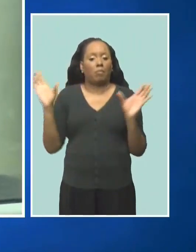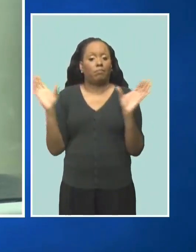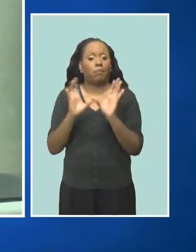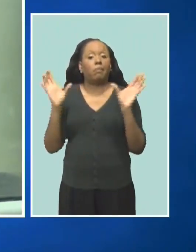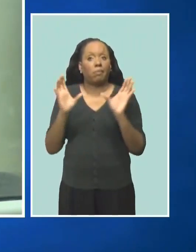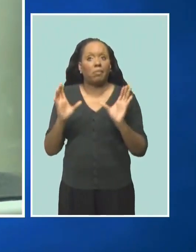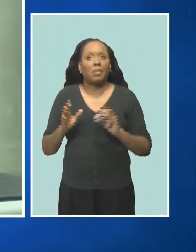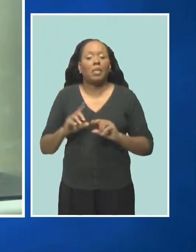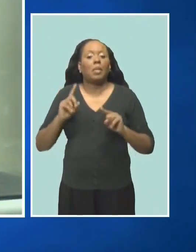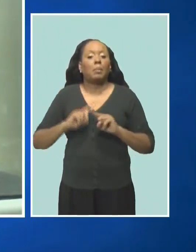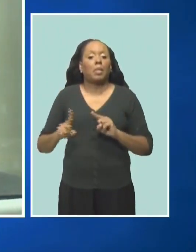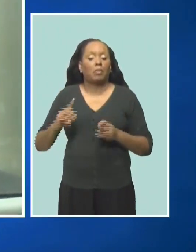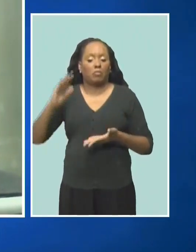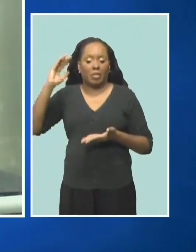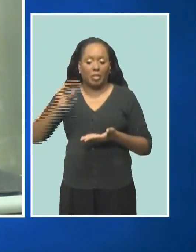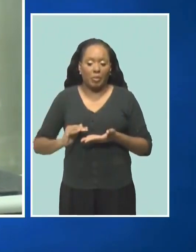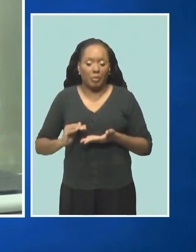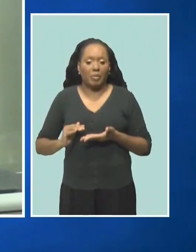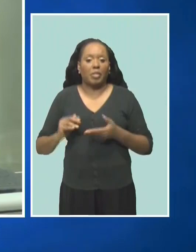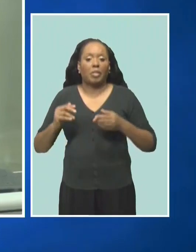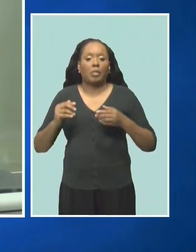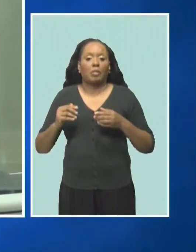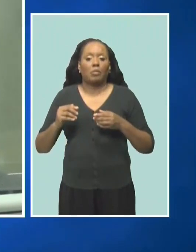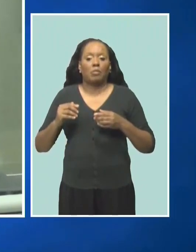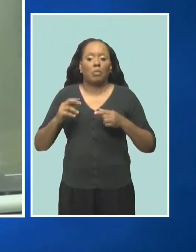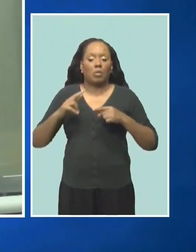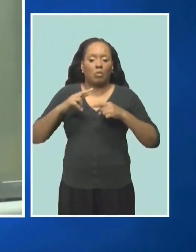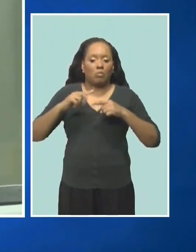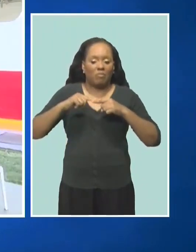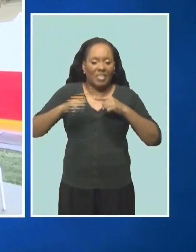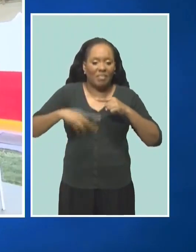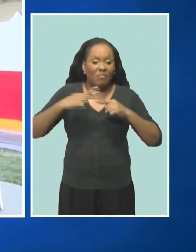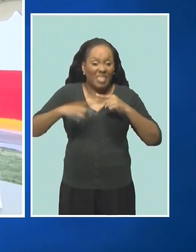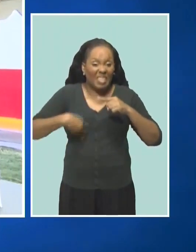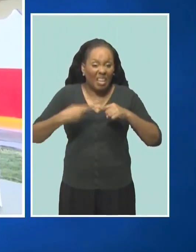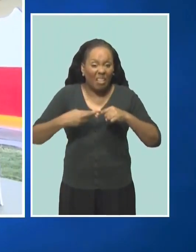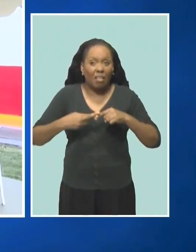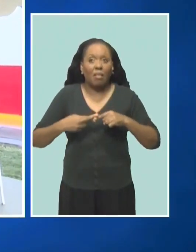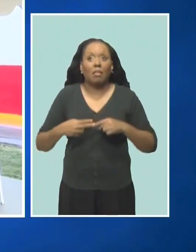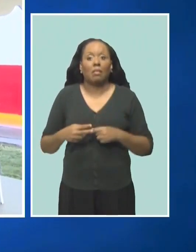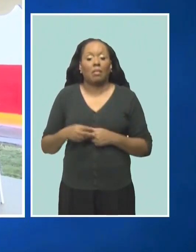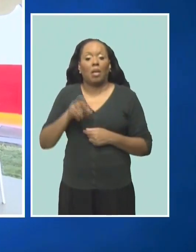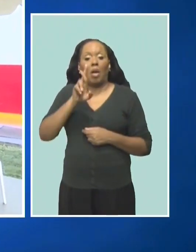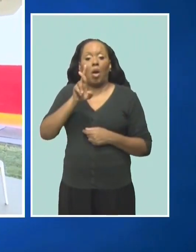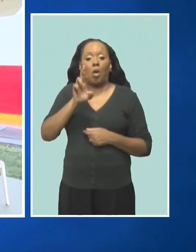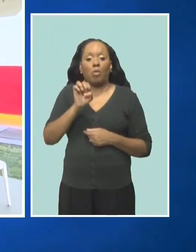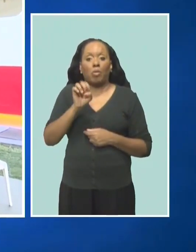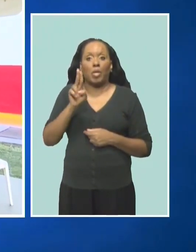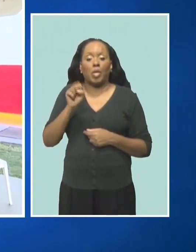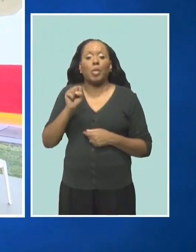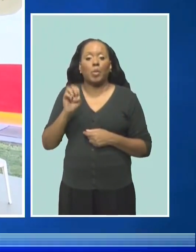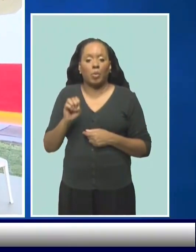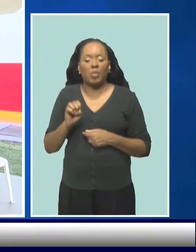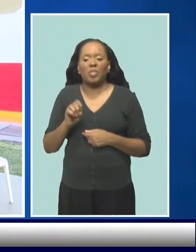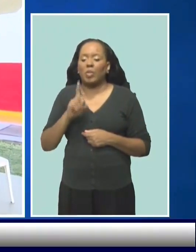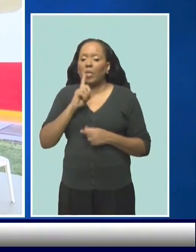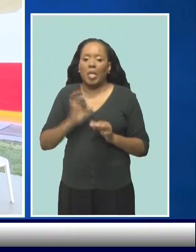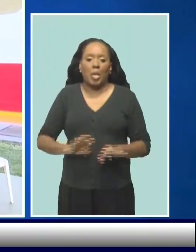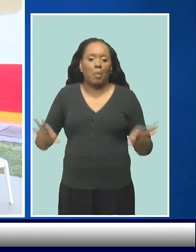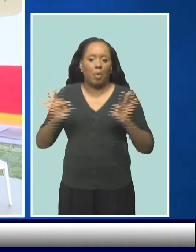reduce, reuse and recycle daily at the Newton Christchurch plant. We don't only talk this, we do this every day.